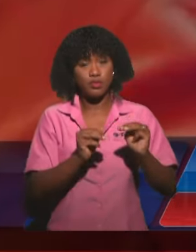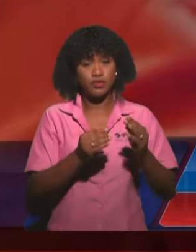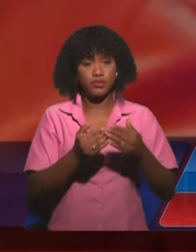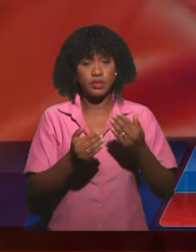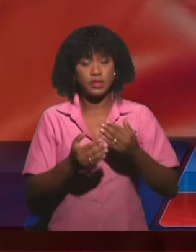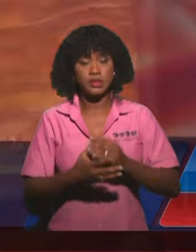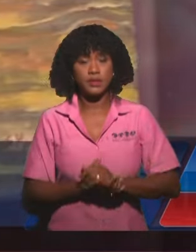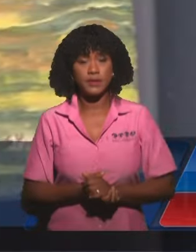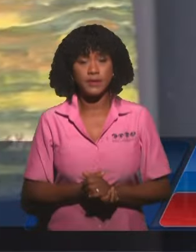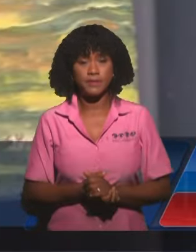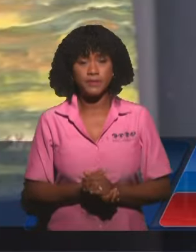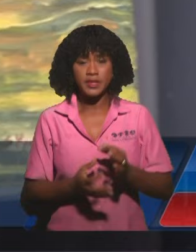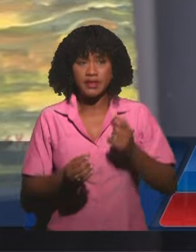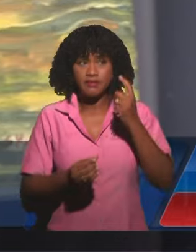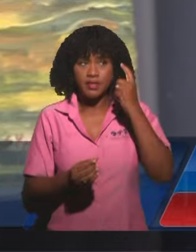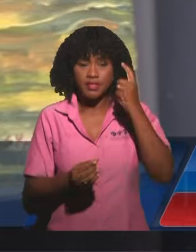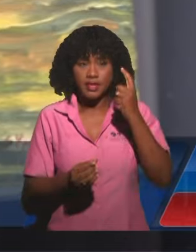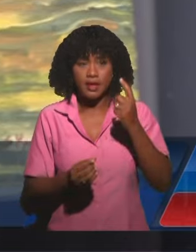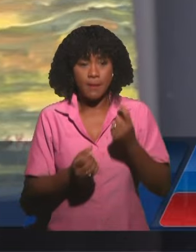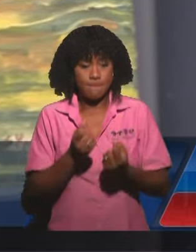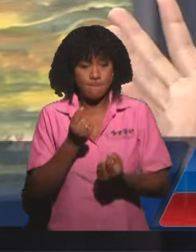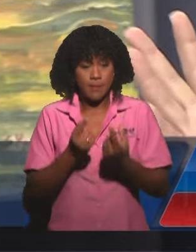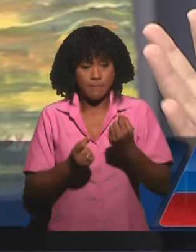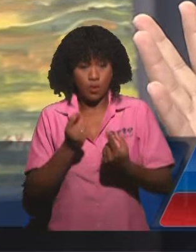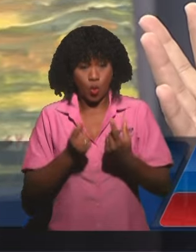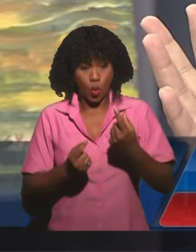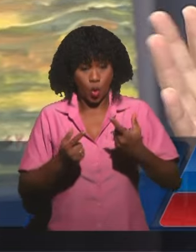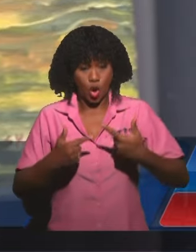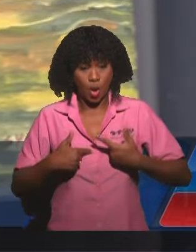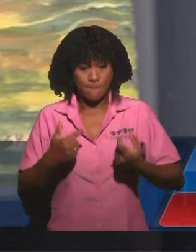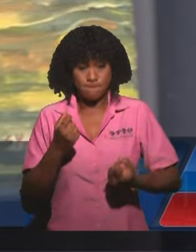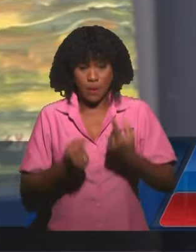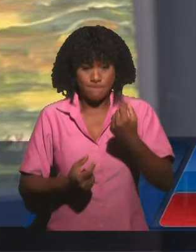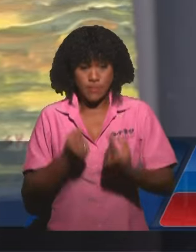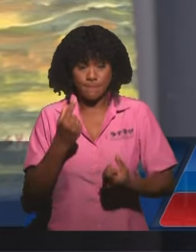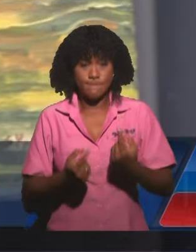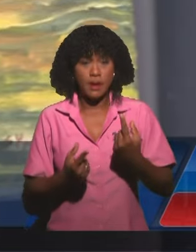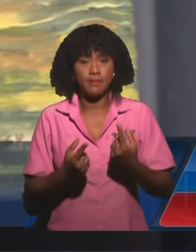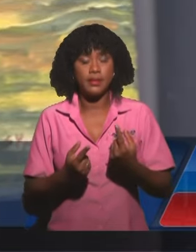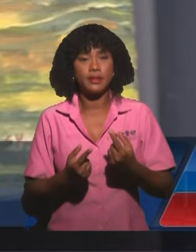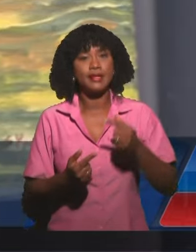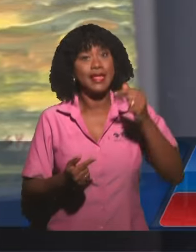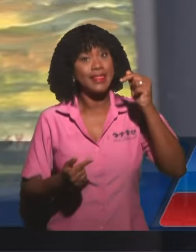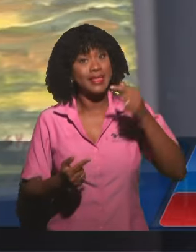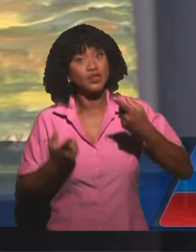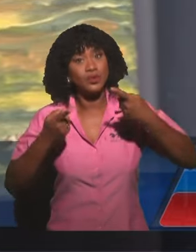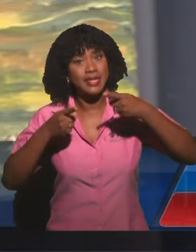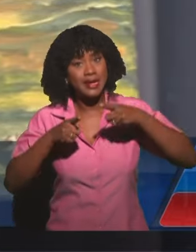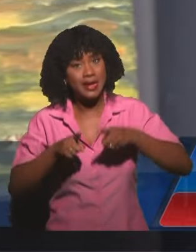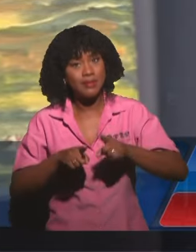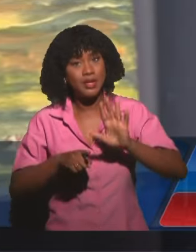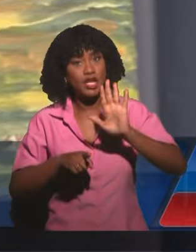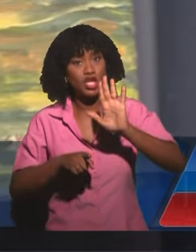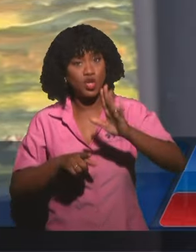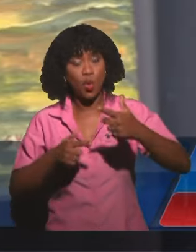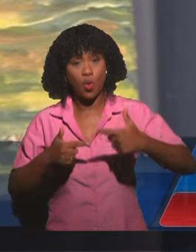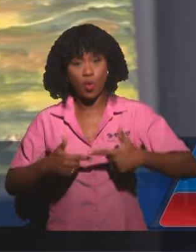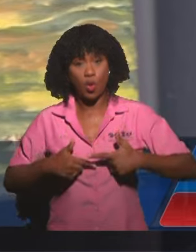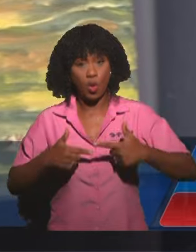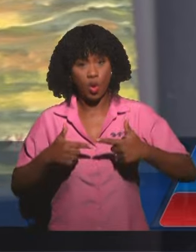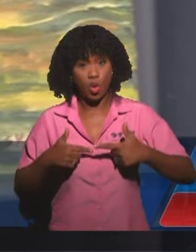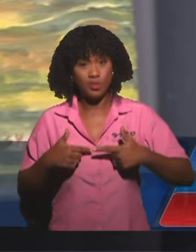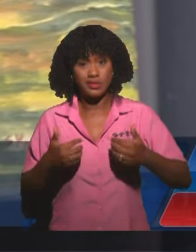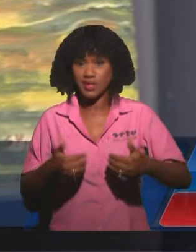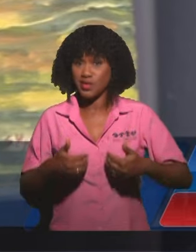easily. You can think of it as popcorn lungs. You know, popcorn, pop, pop, pop. Yeah. That's literally what's happening with your